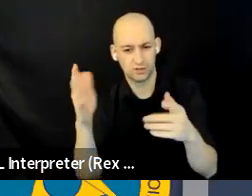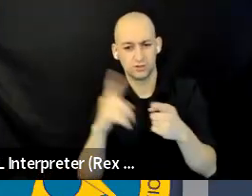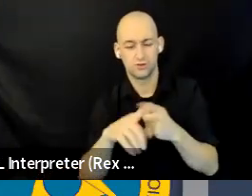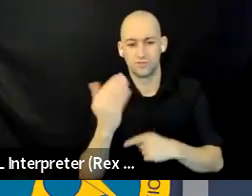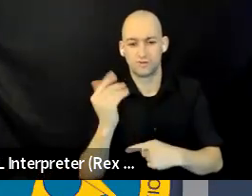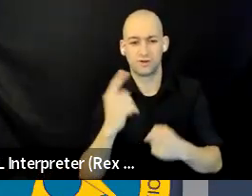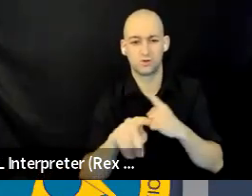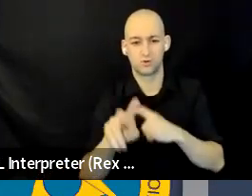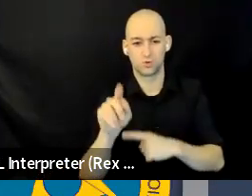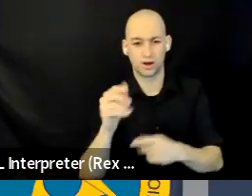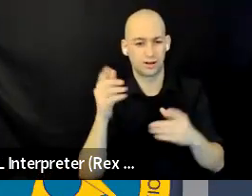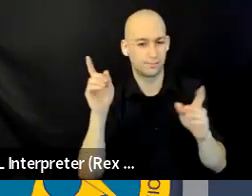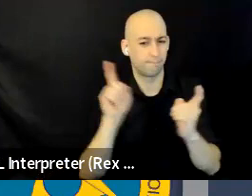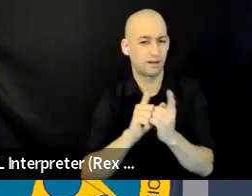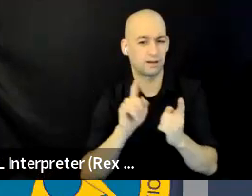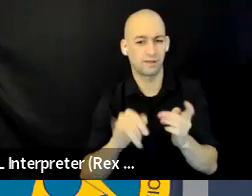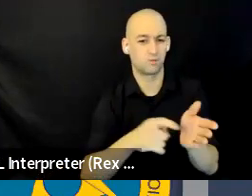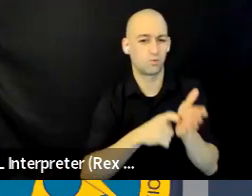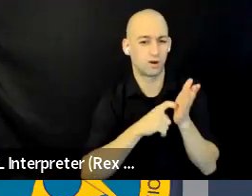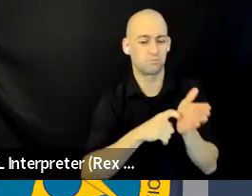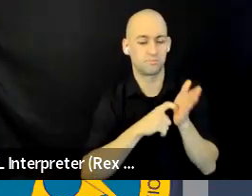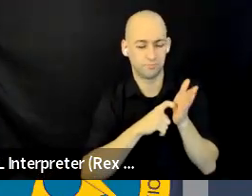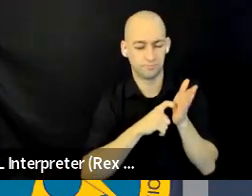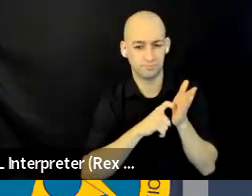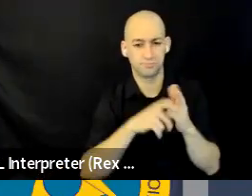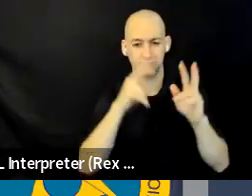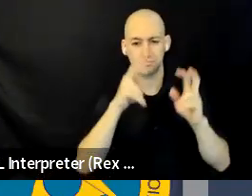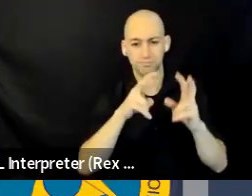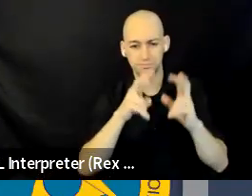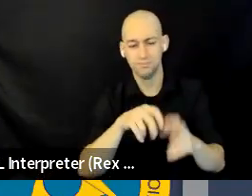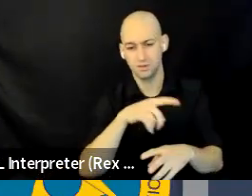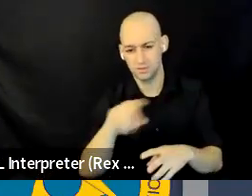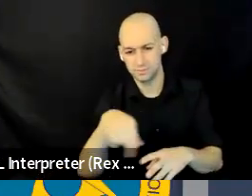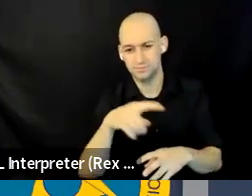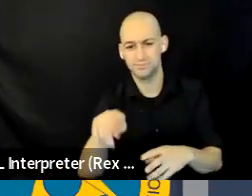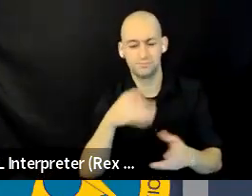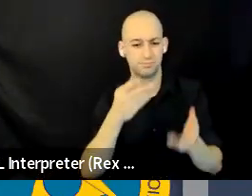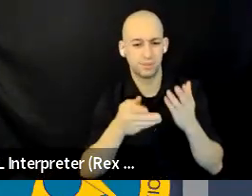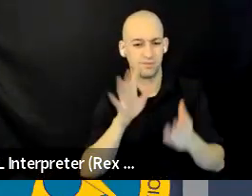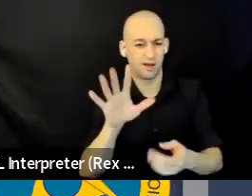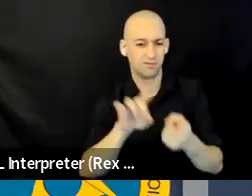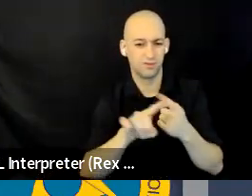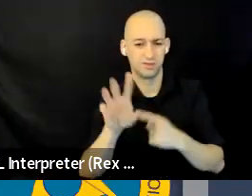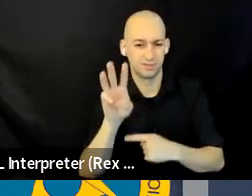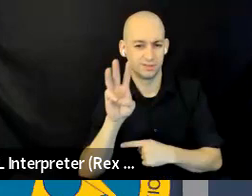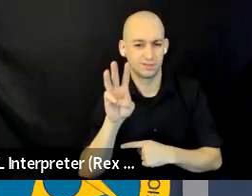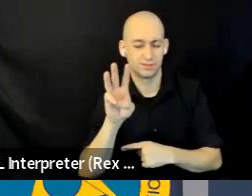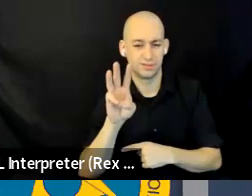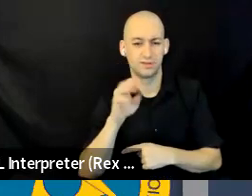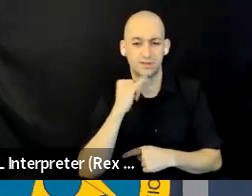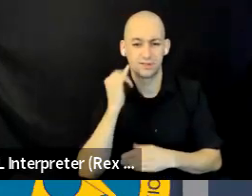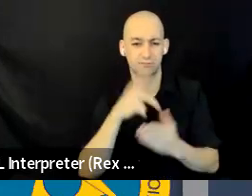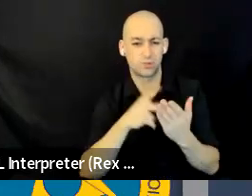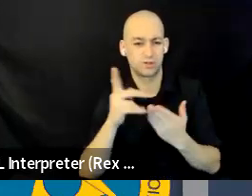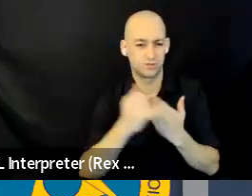criteria, analyzed those. I want to say maybe 5 to 6 of those are just projects